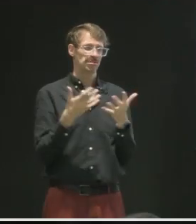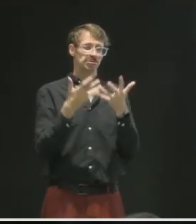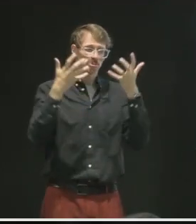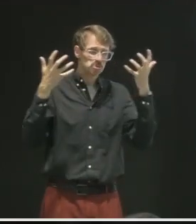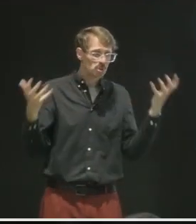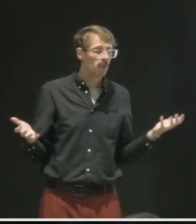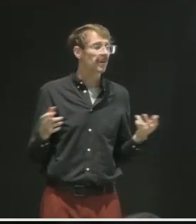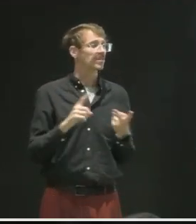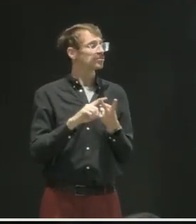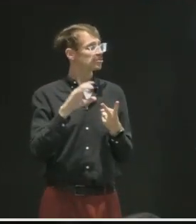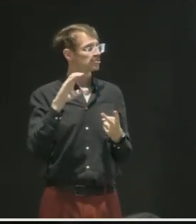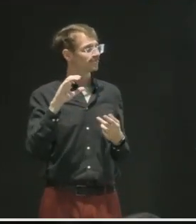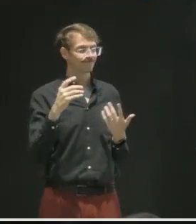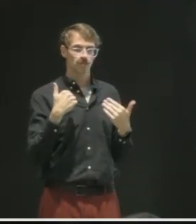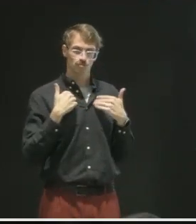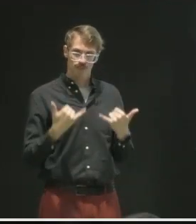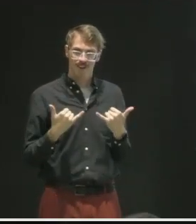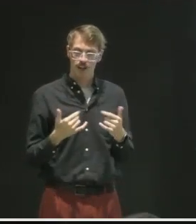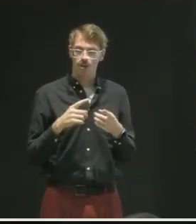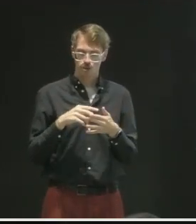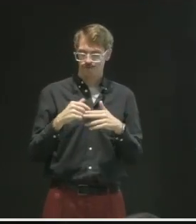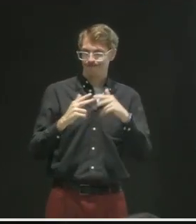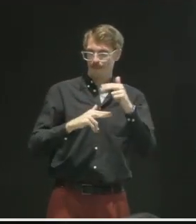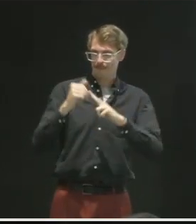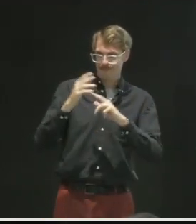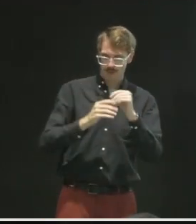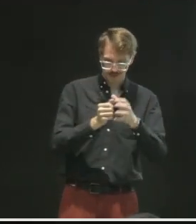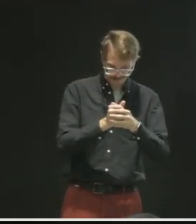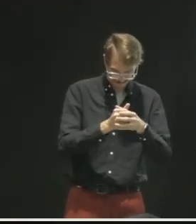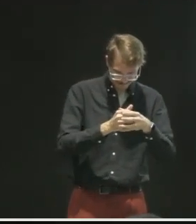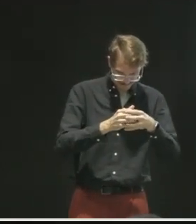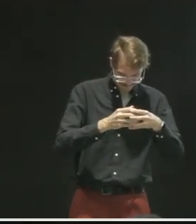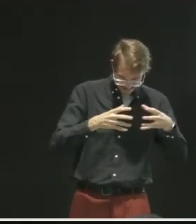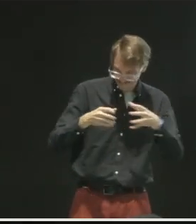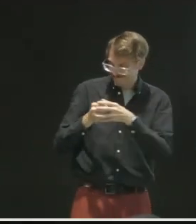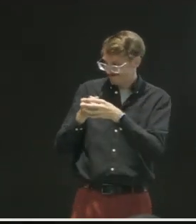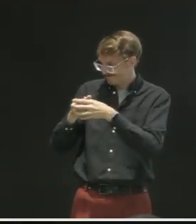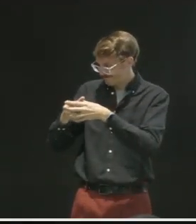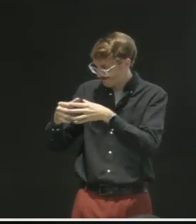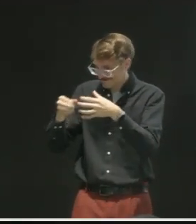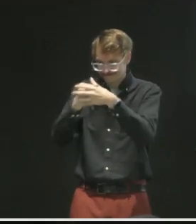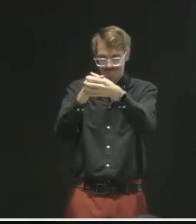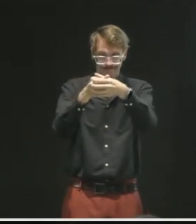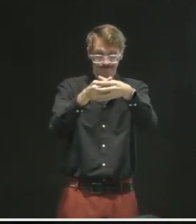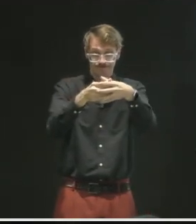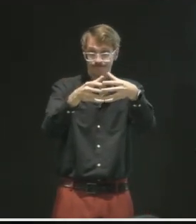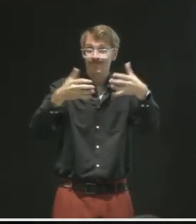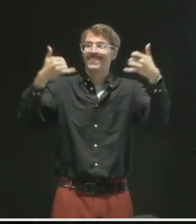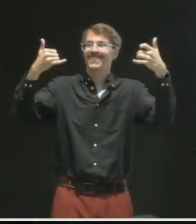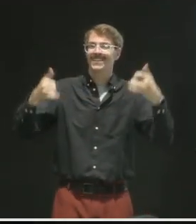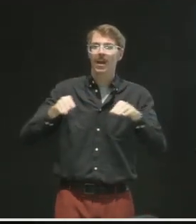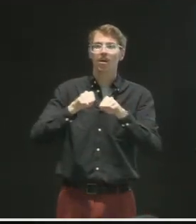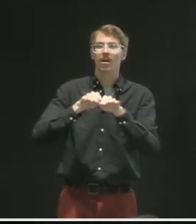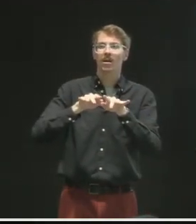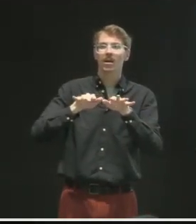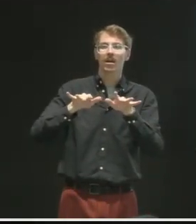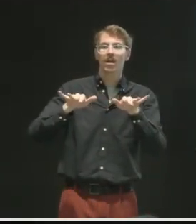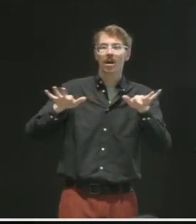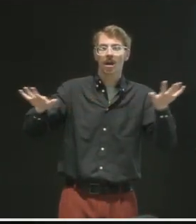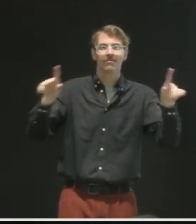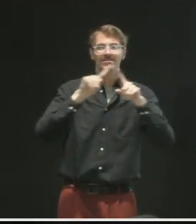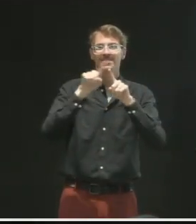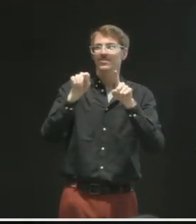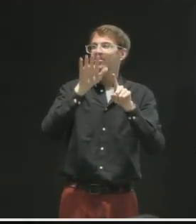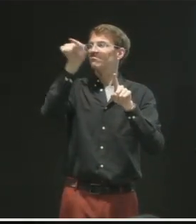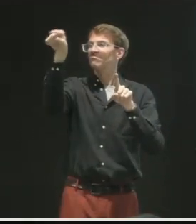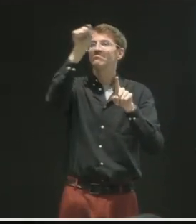really is touching people and communities in different parts of the world. So what is your ambition?